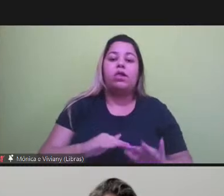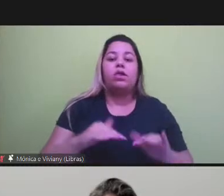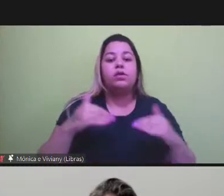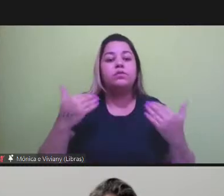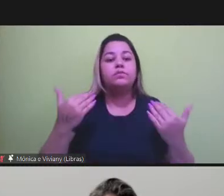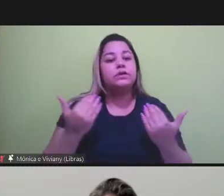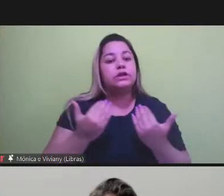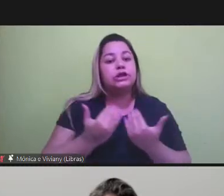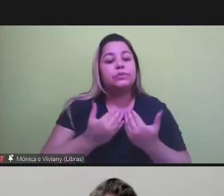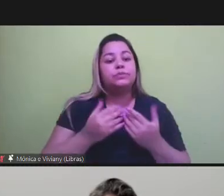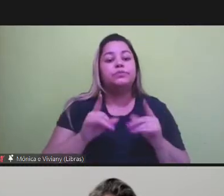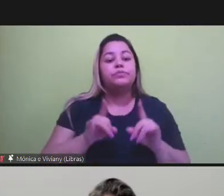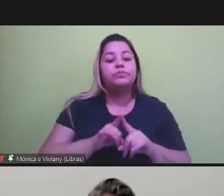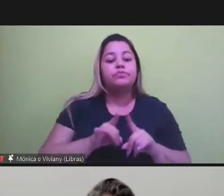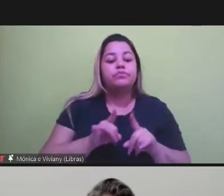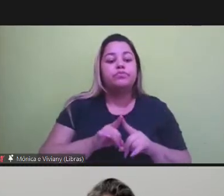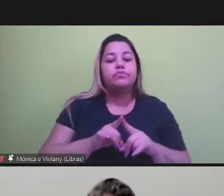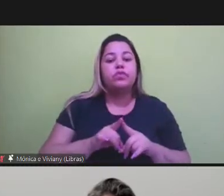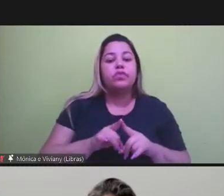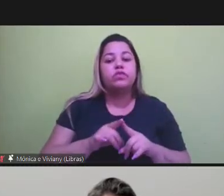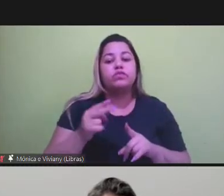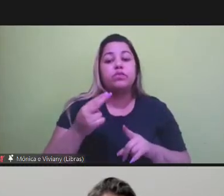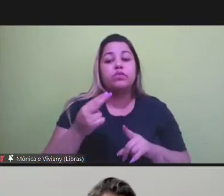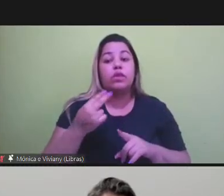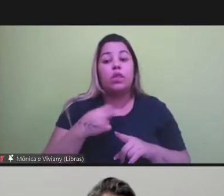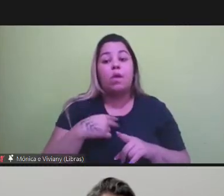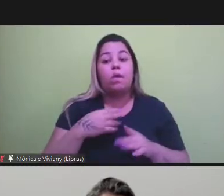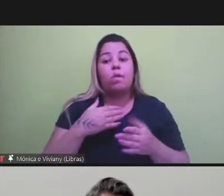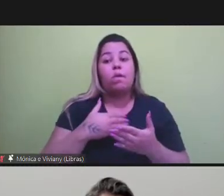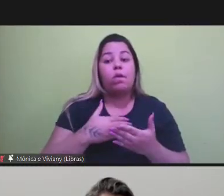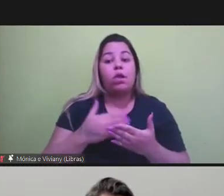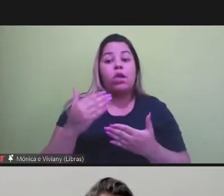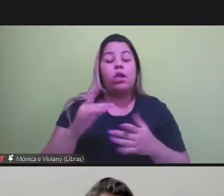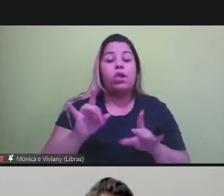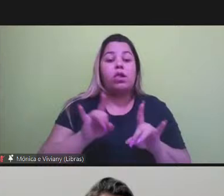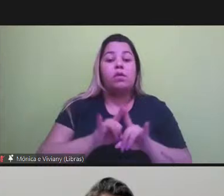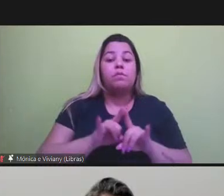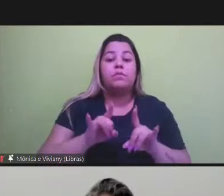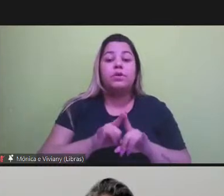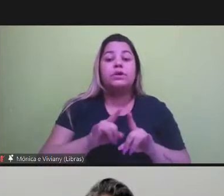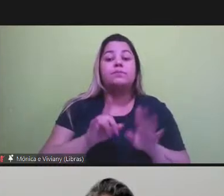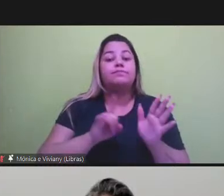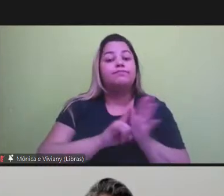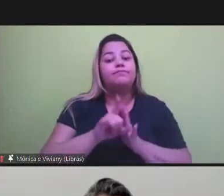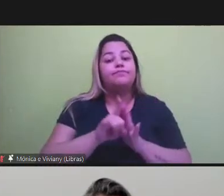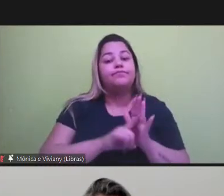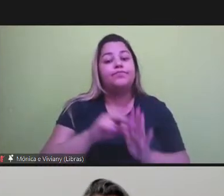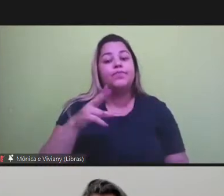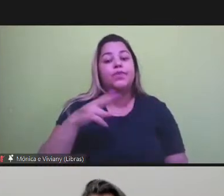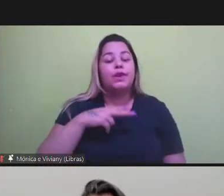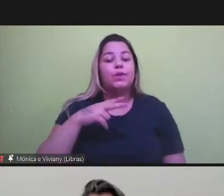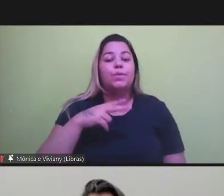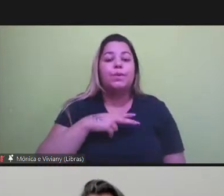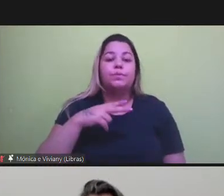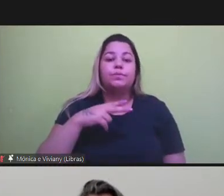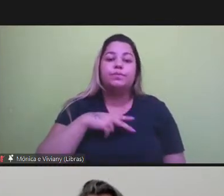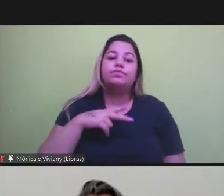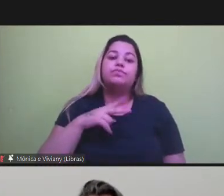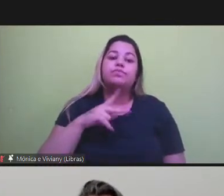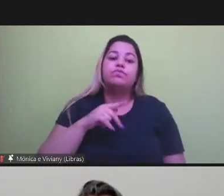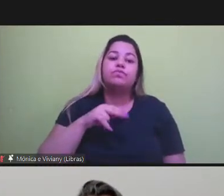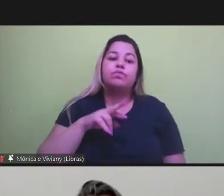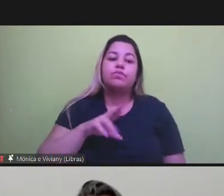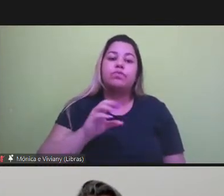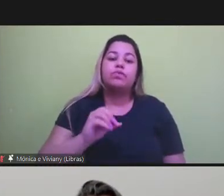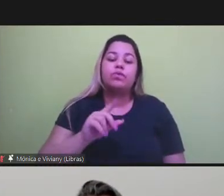initiative, the self-management program, where persons learn how to eat